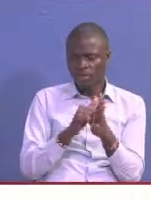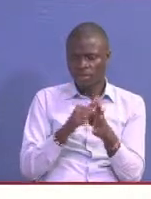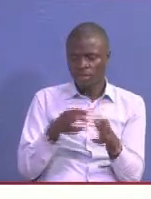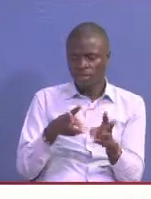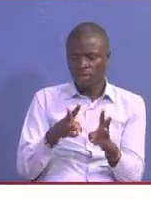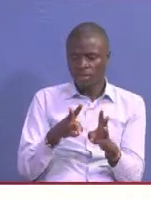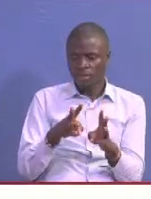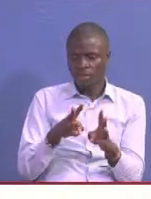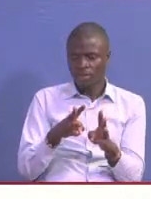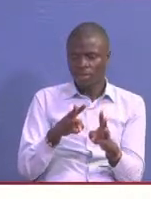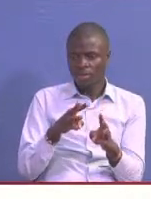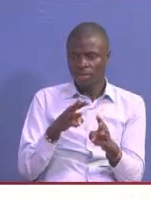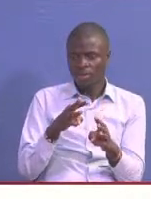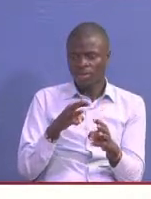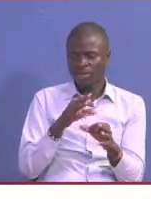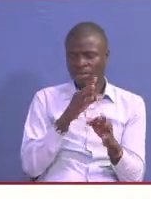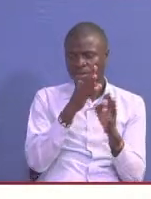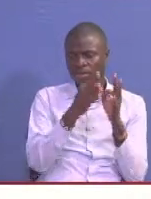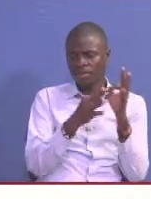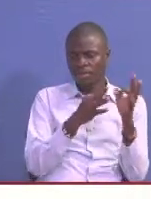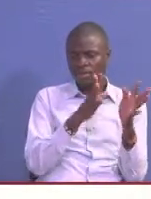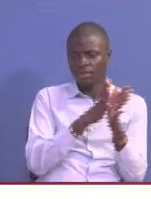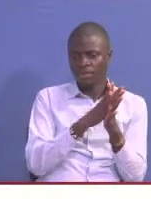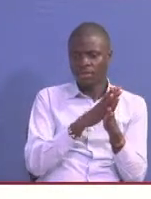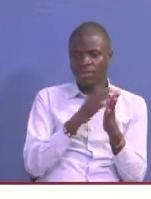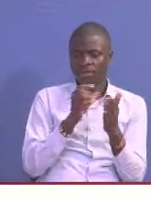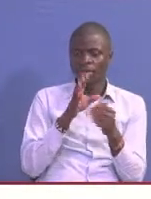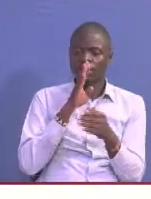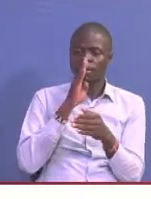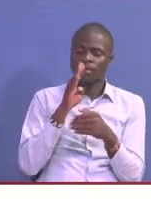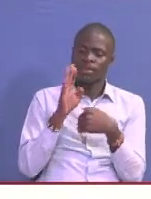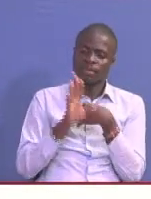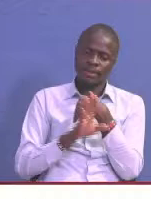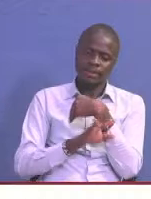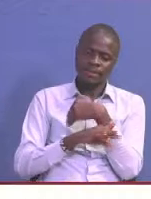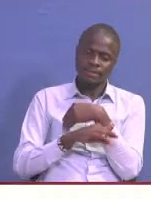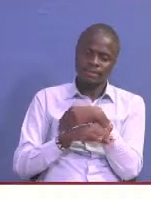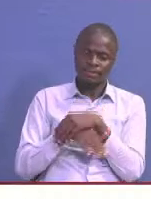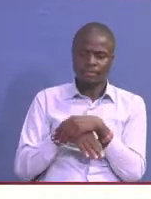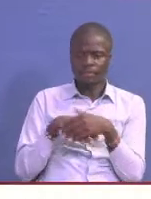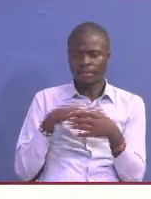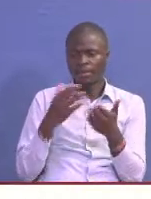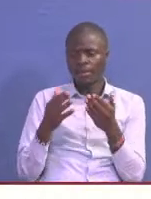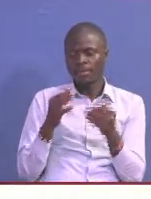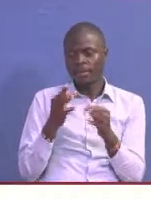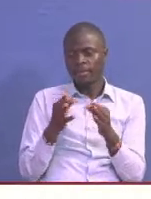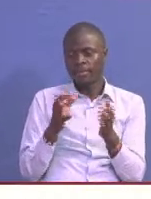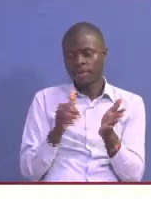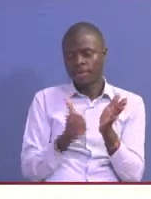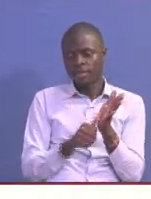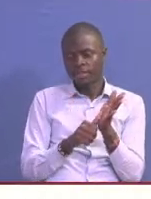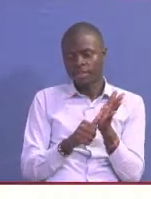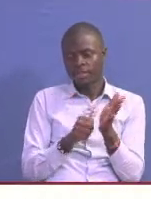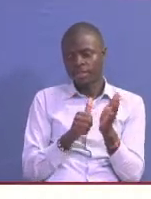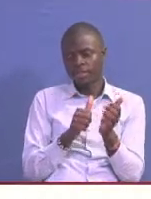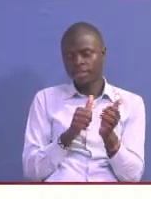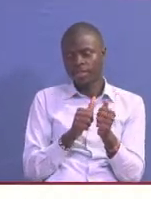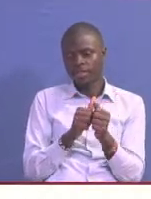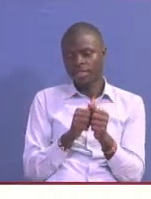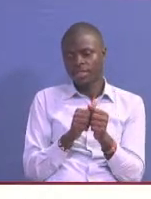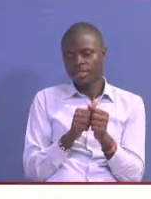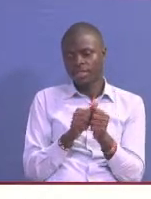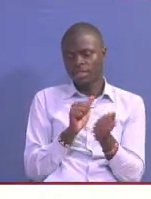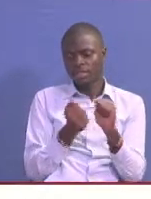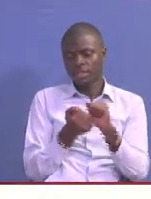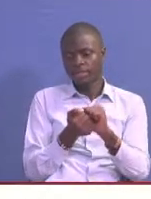trajectory, then the following might be infinite, unless we change. That is one. Number two,